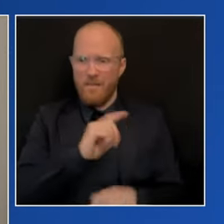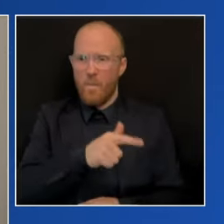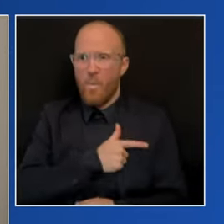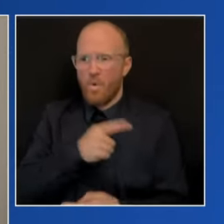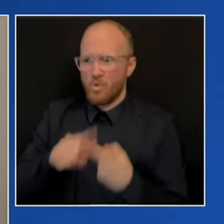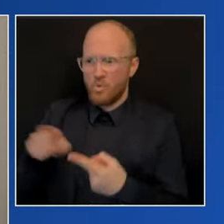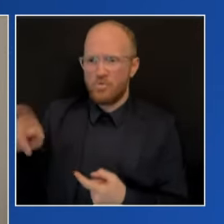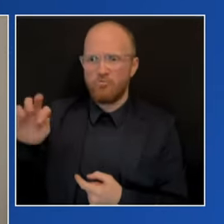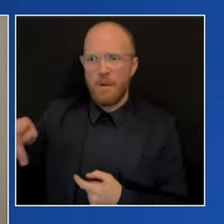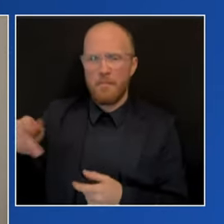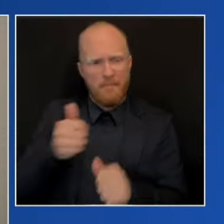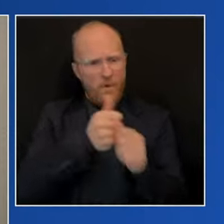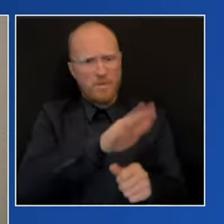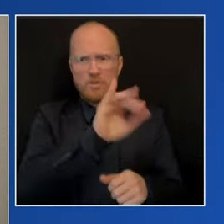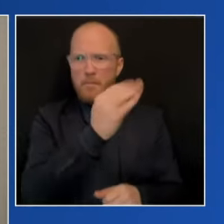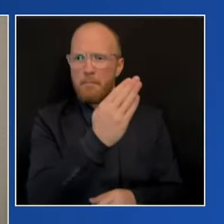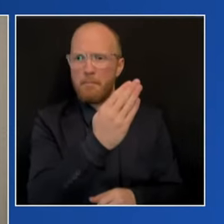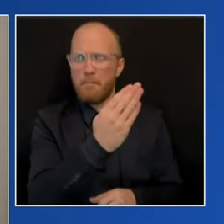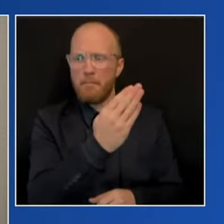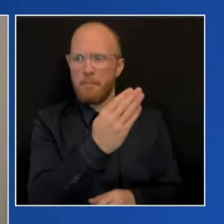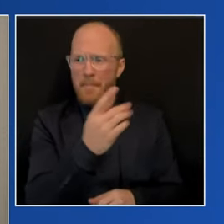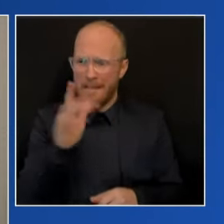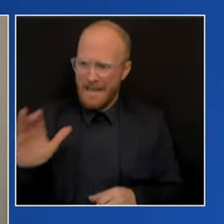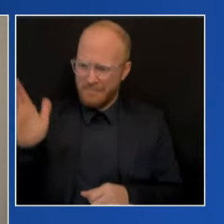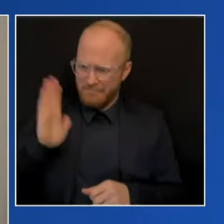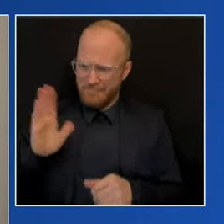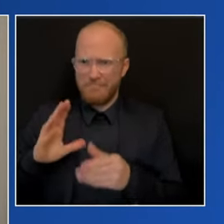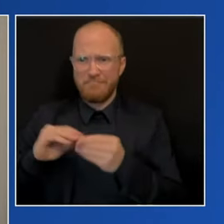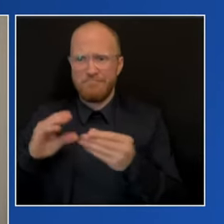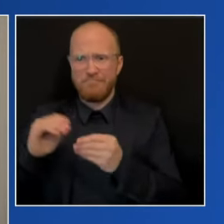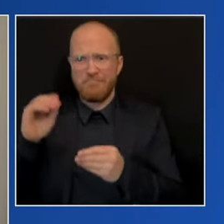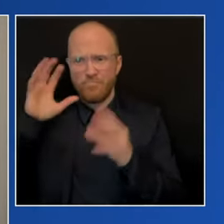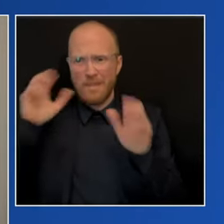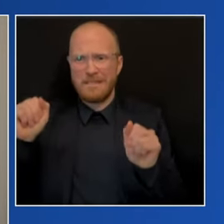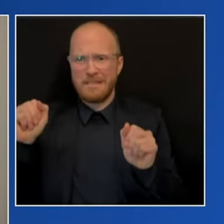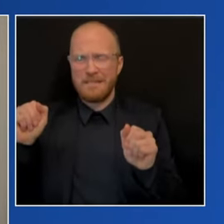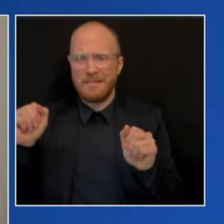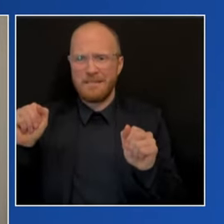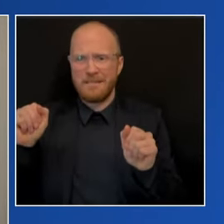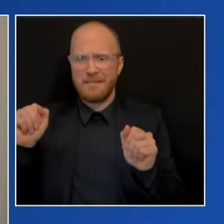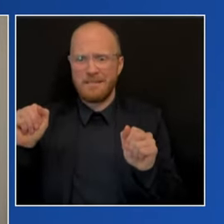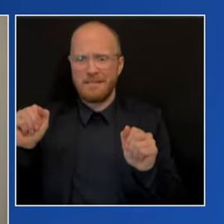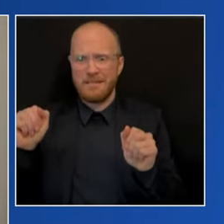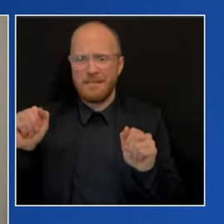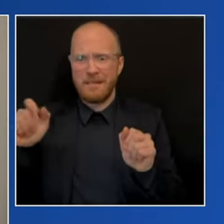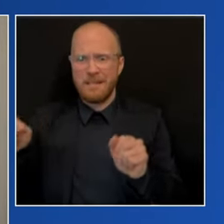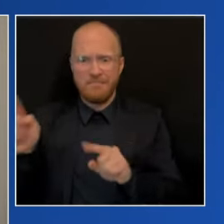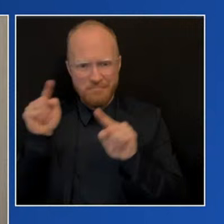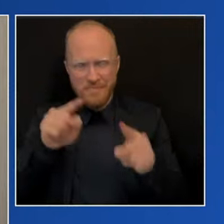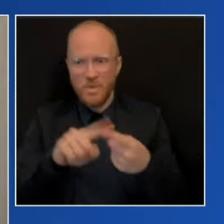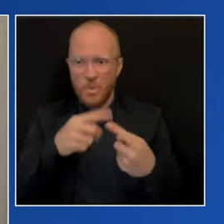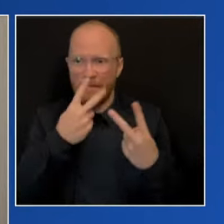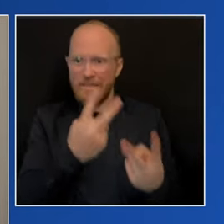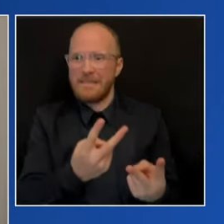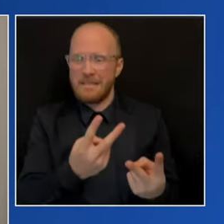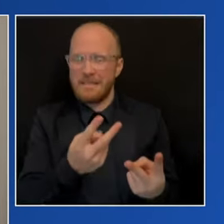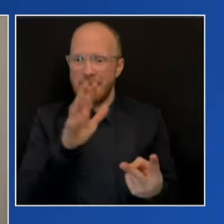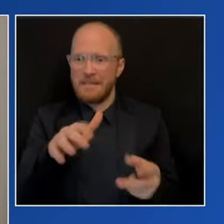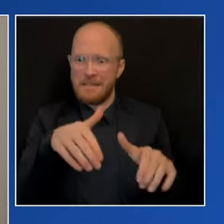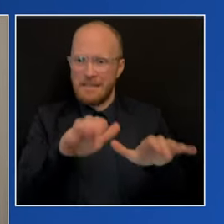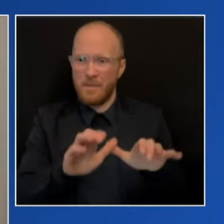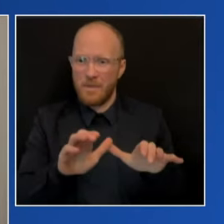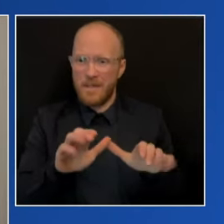This is coming from a president who called, when he visited cemeteries, called